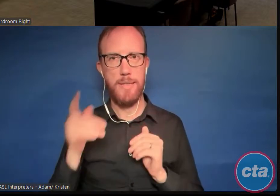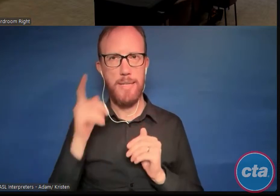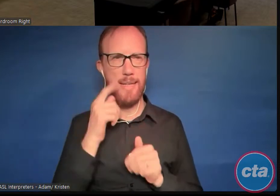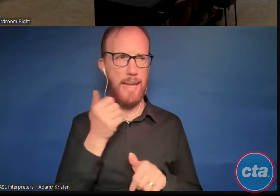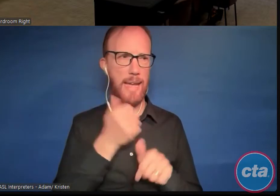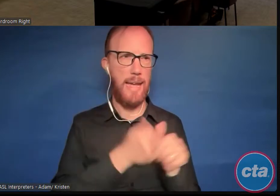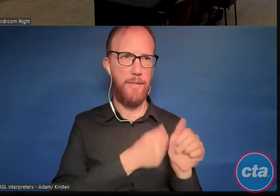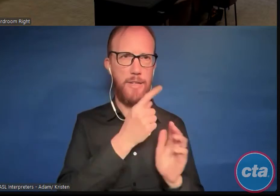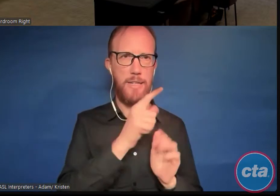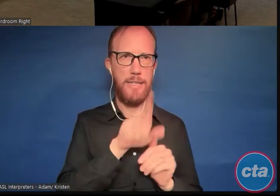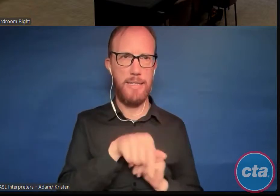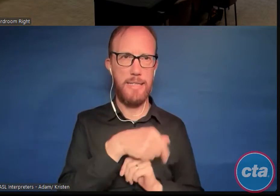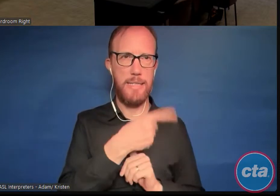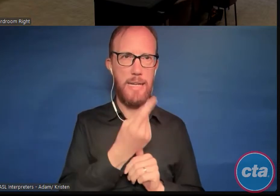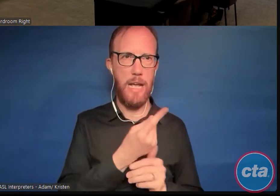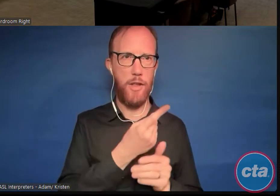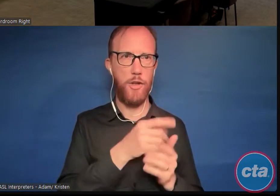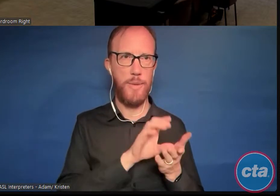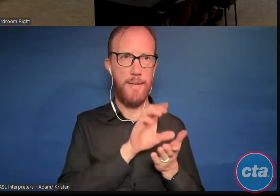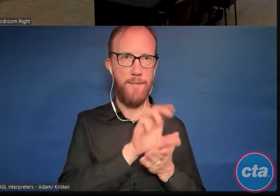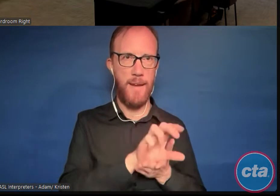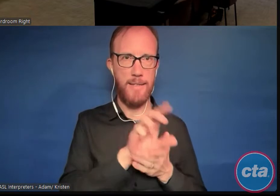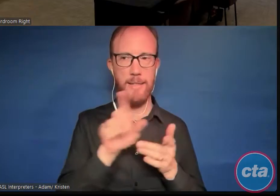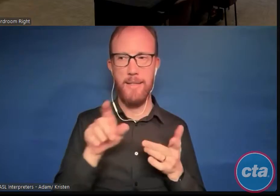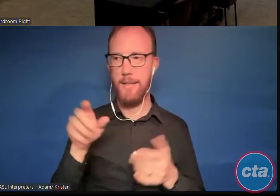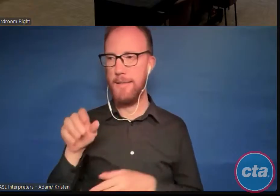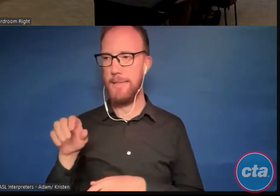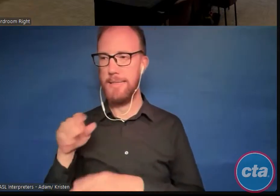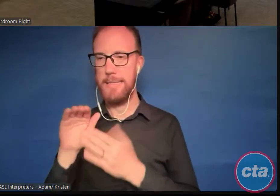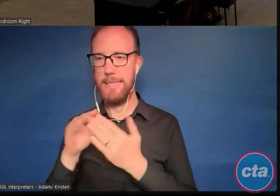invested in transit is $5 return economically in the city of Chicago. So.